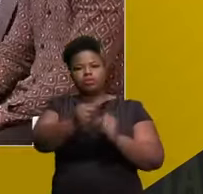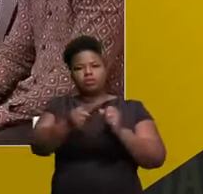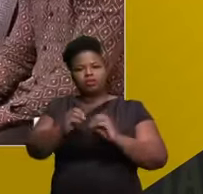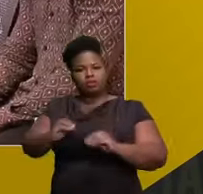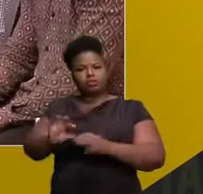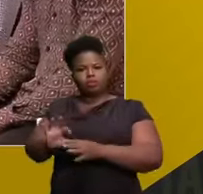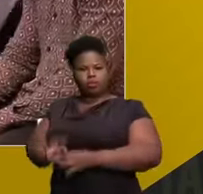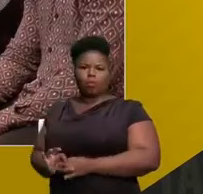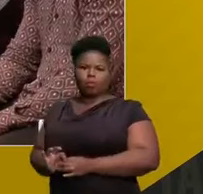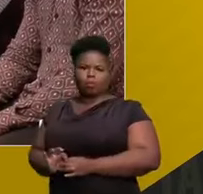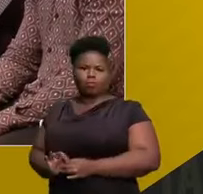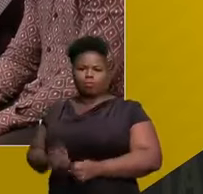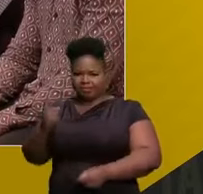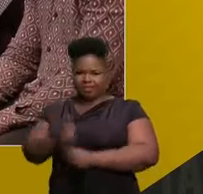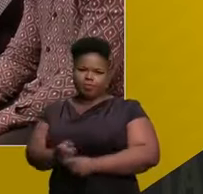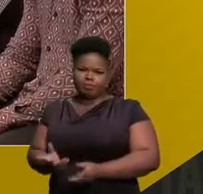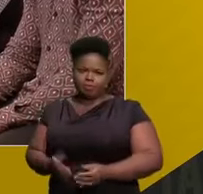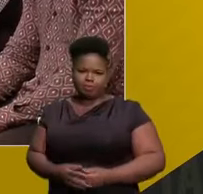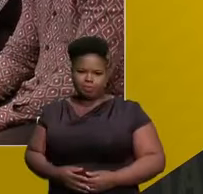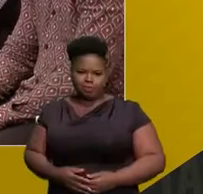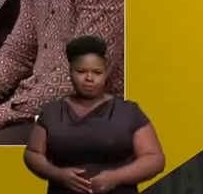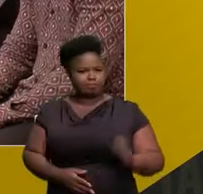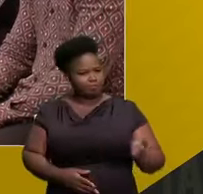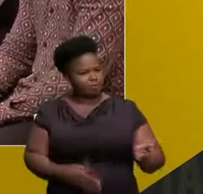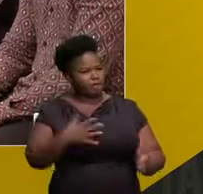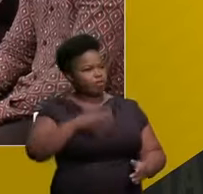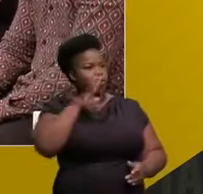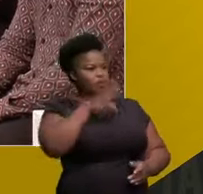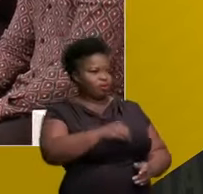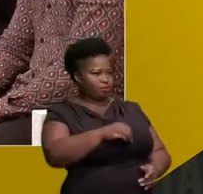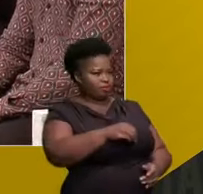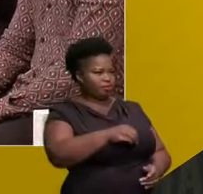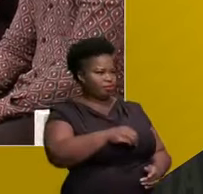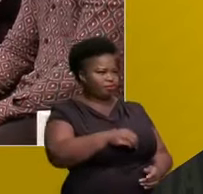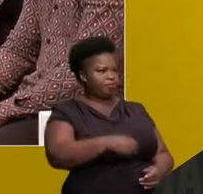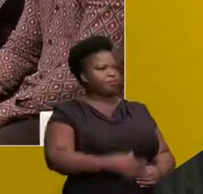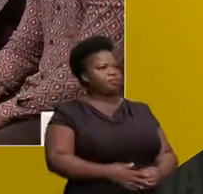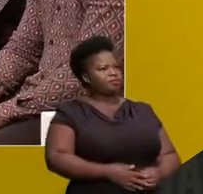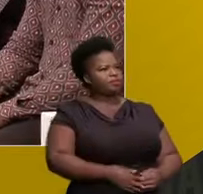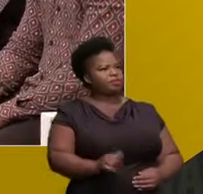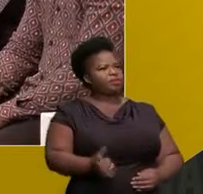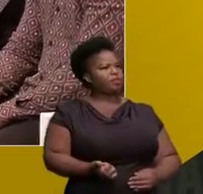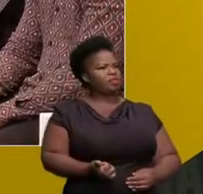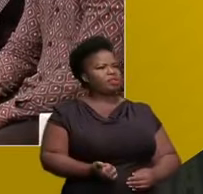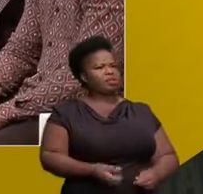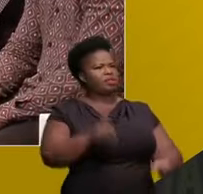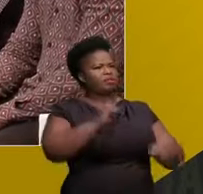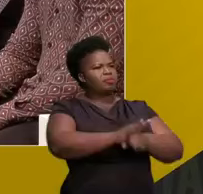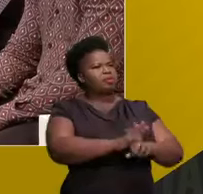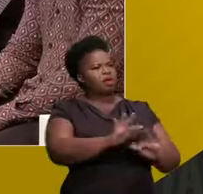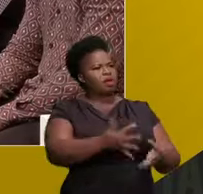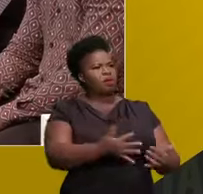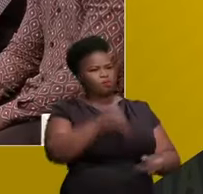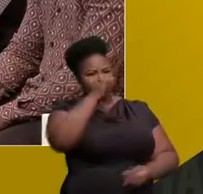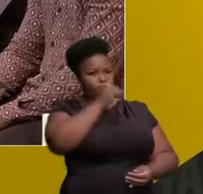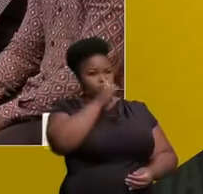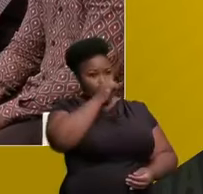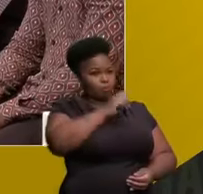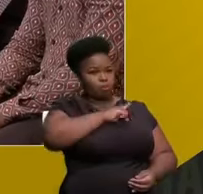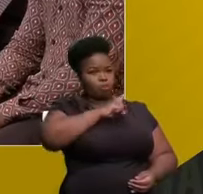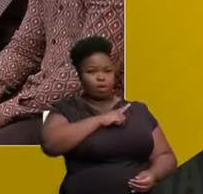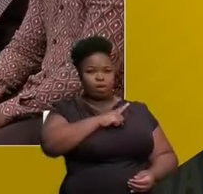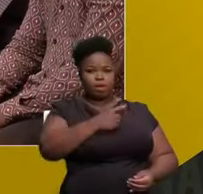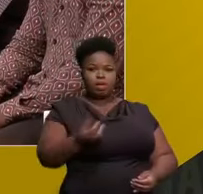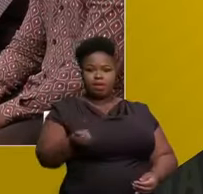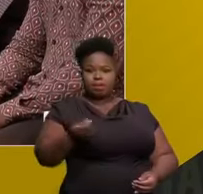endlini so it becomes difficult that way but thingibuze ke in this element then how does that impact the crime because angithi unika umntana